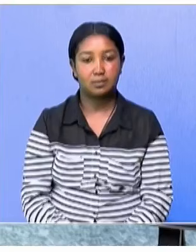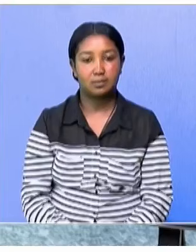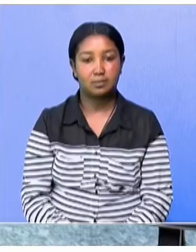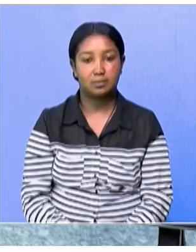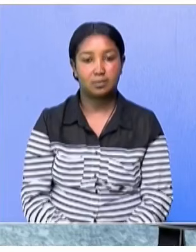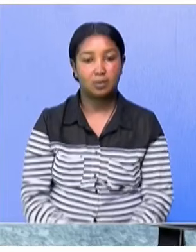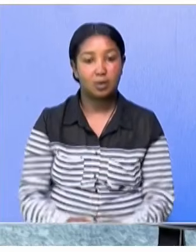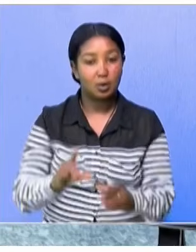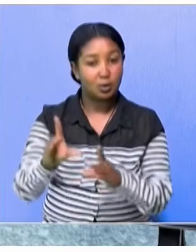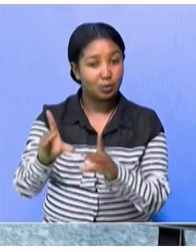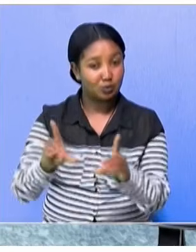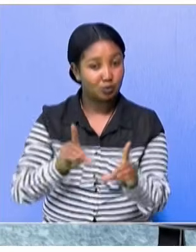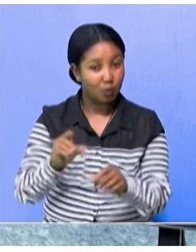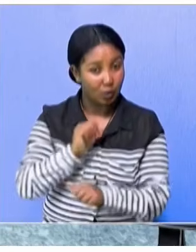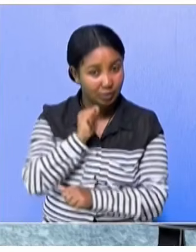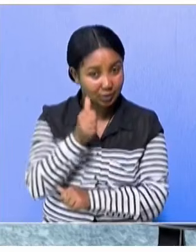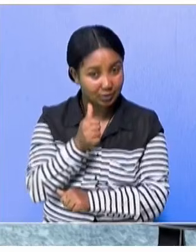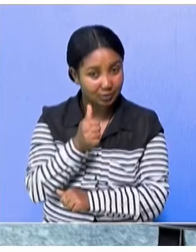Don't